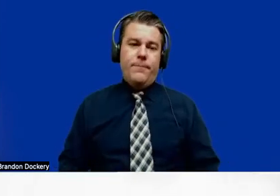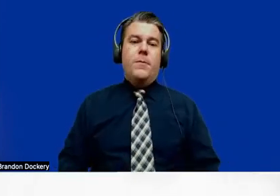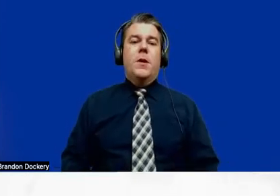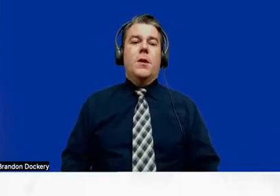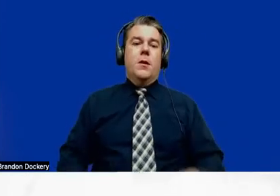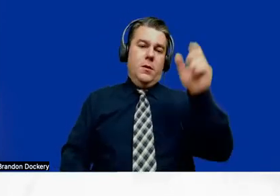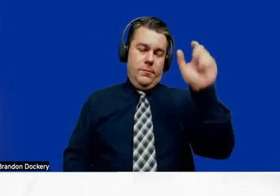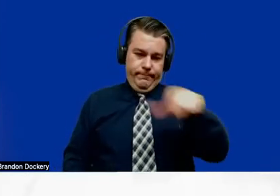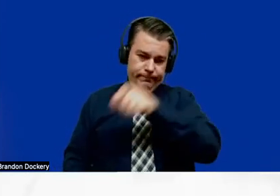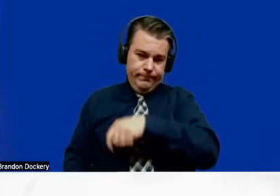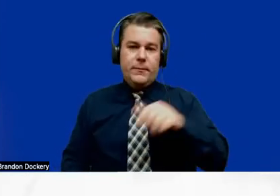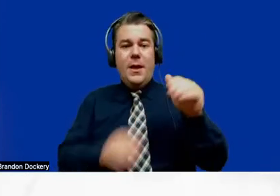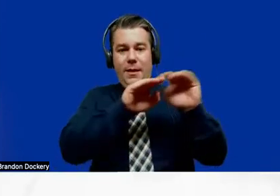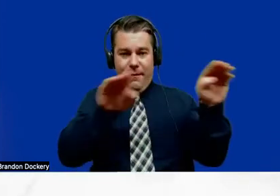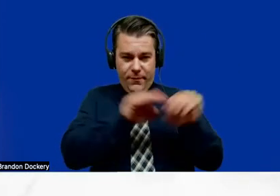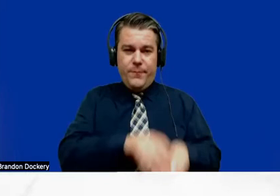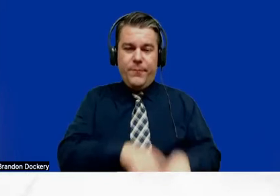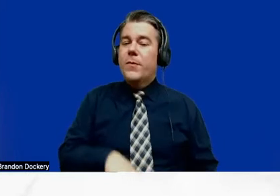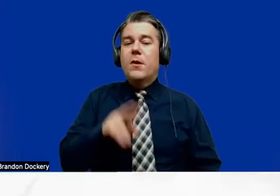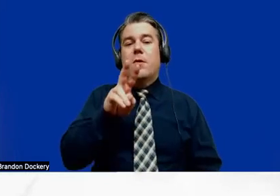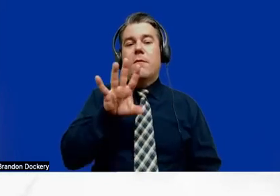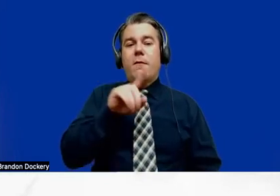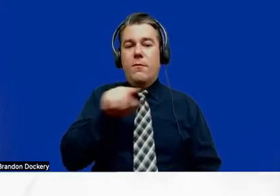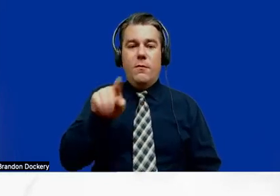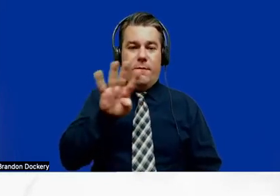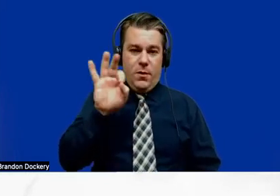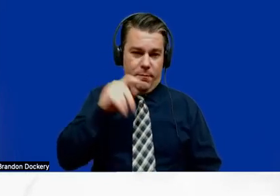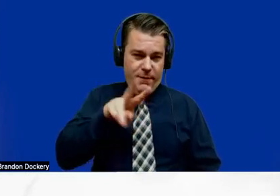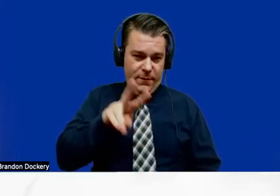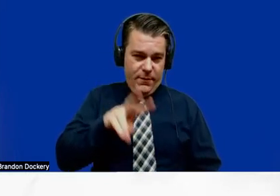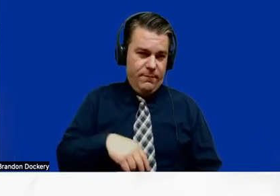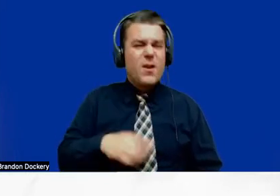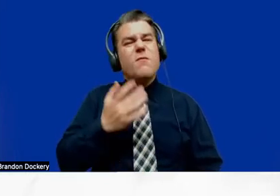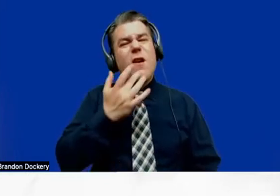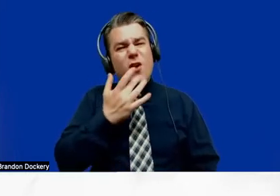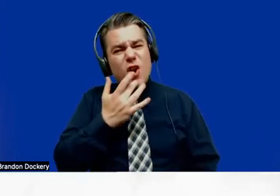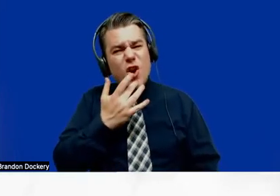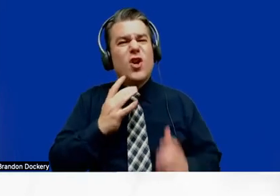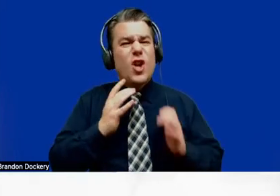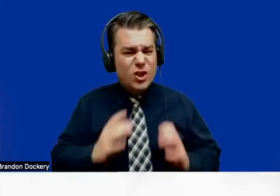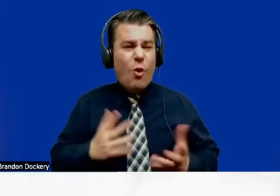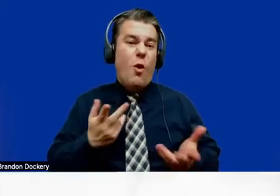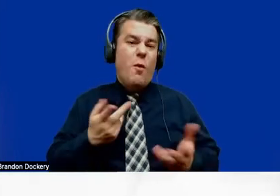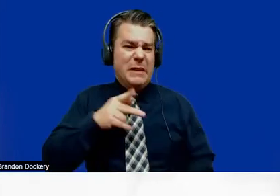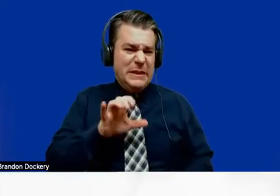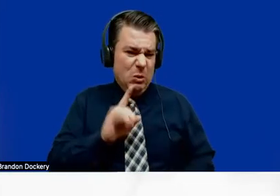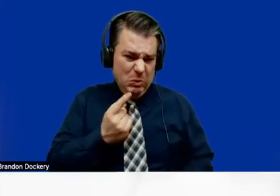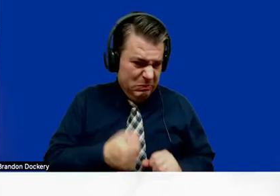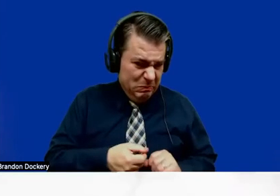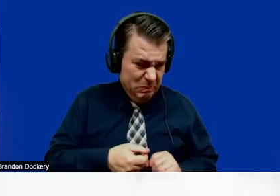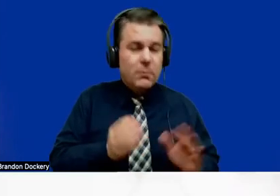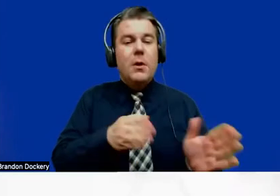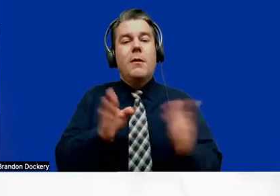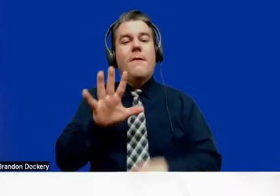have 25 through 49 PV. This is a preferred customer only or PC only. And then we have a 50 to